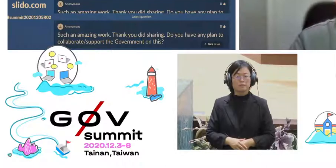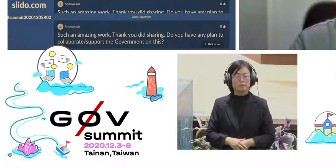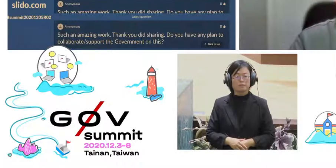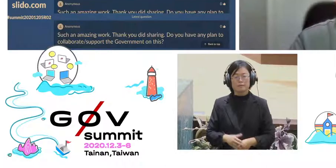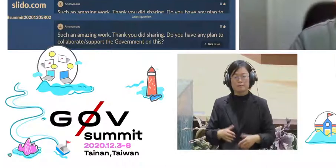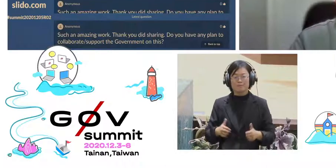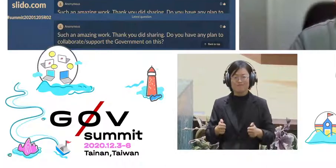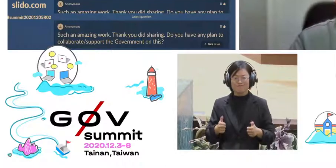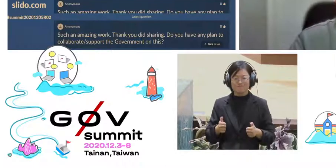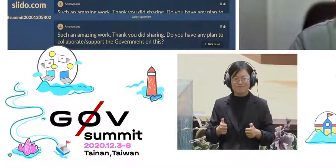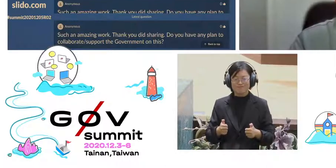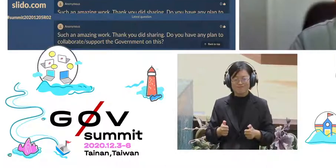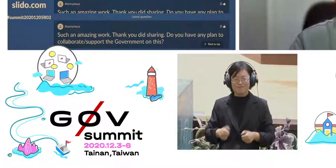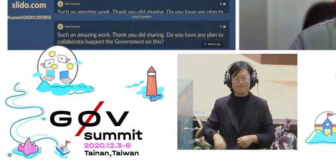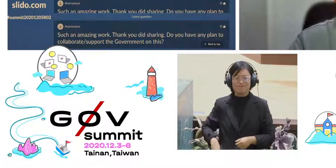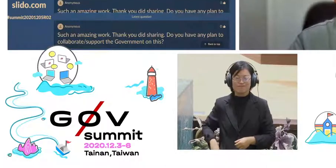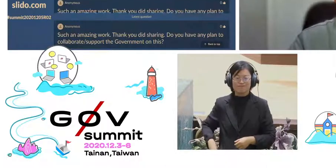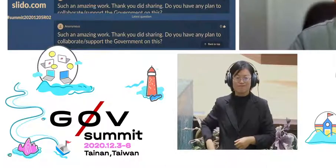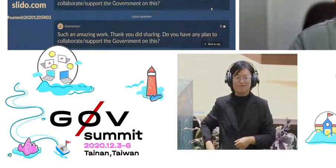Thank you Nian Chen